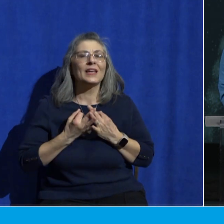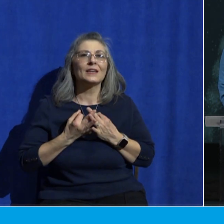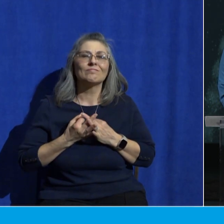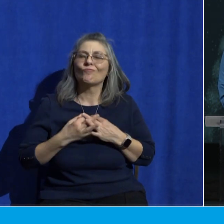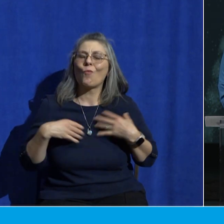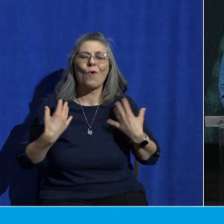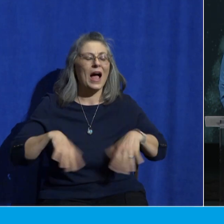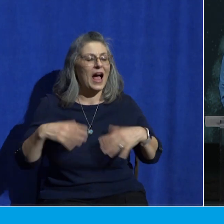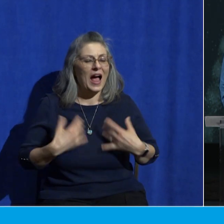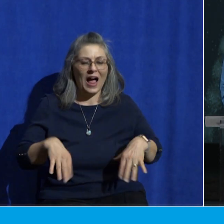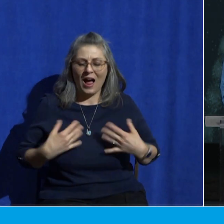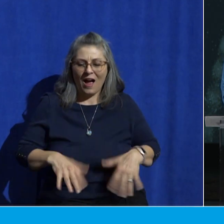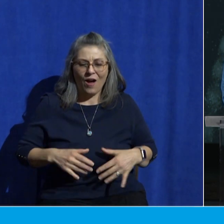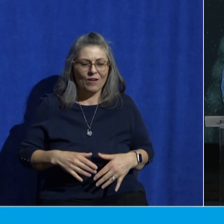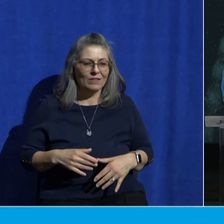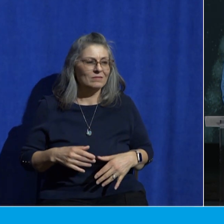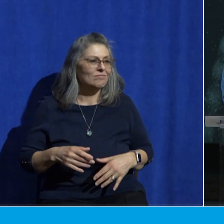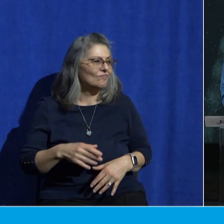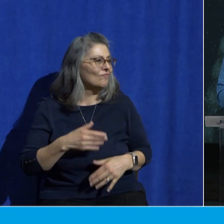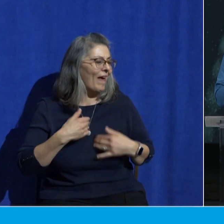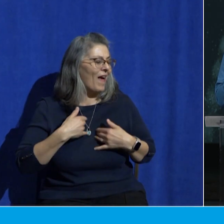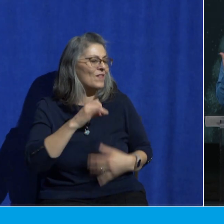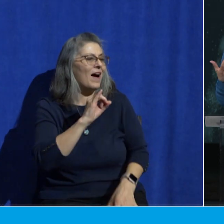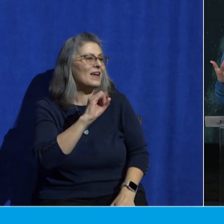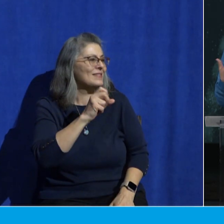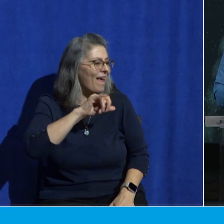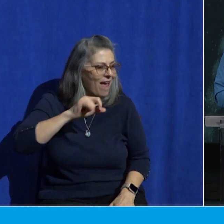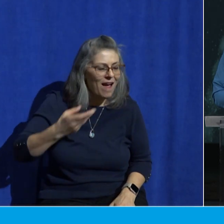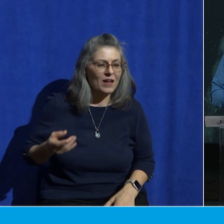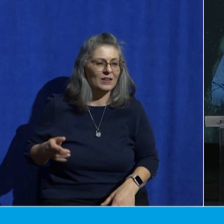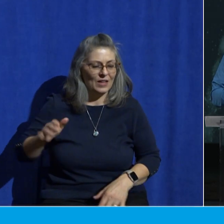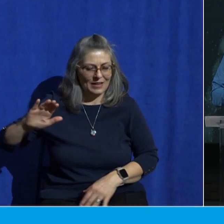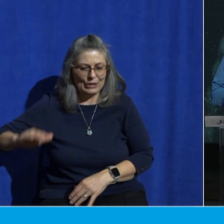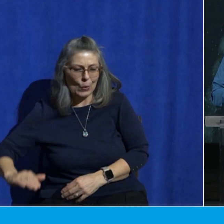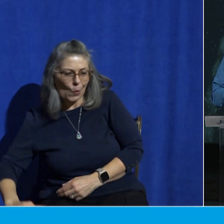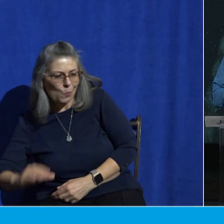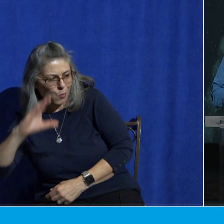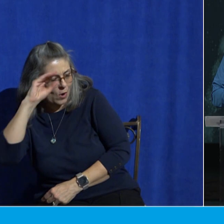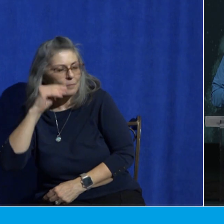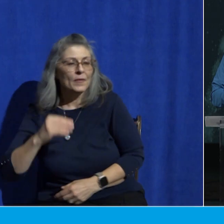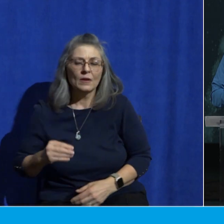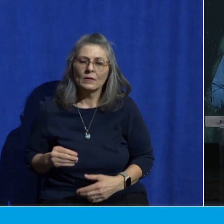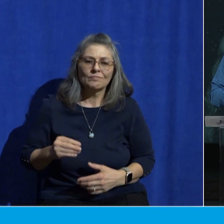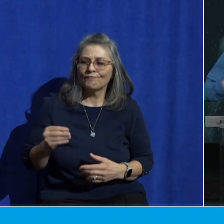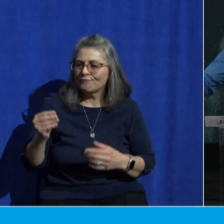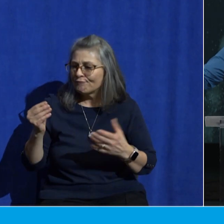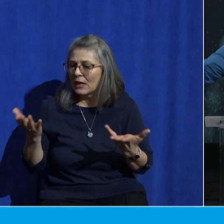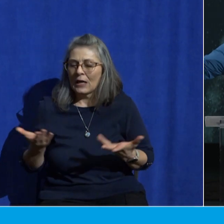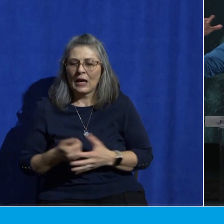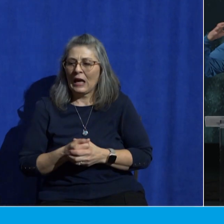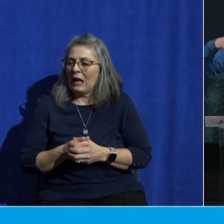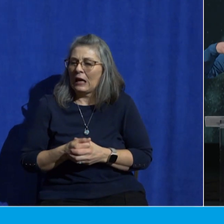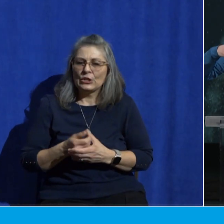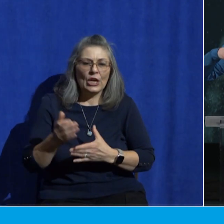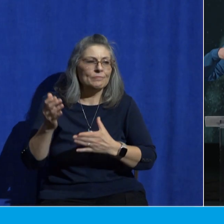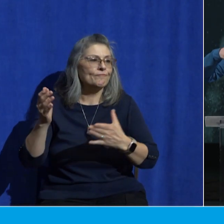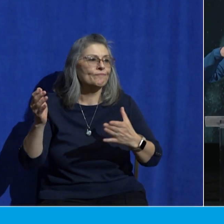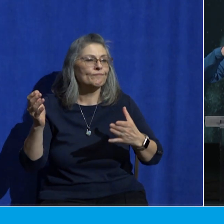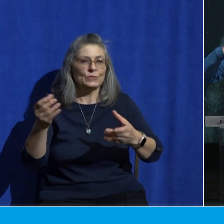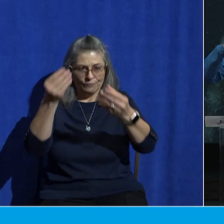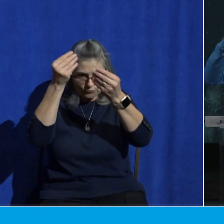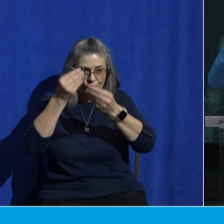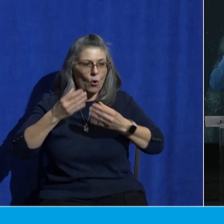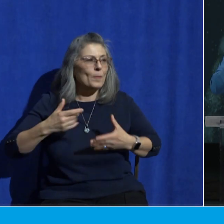night holding little Isaiah and just sharing what God is doing, and we gathered around them